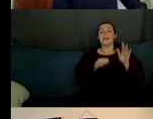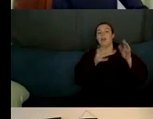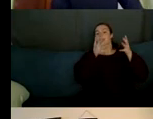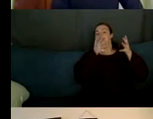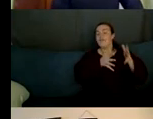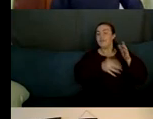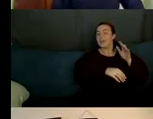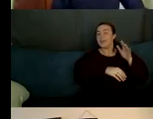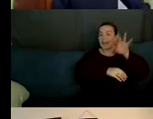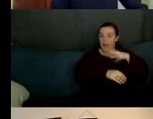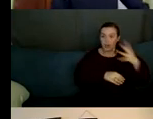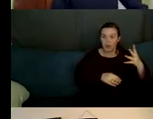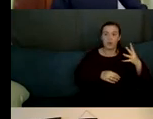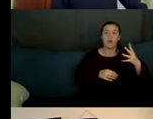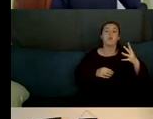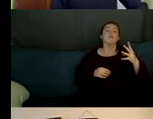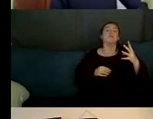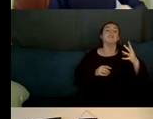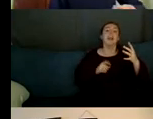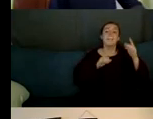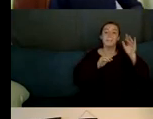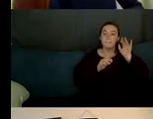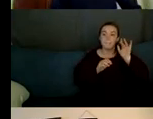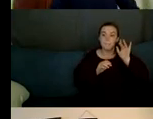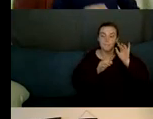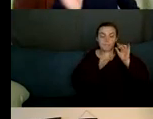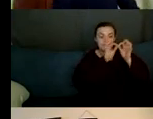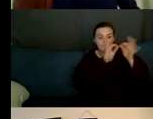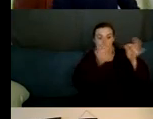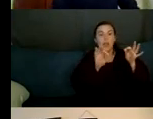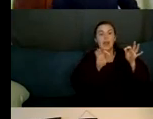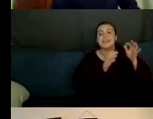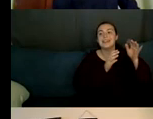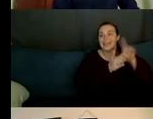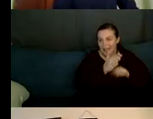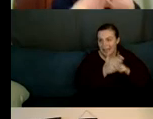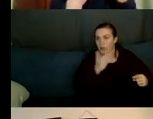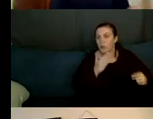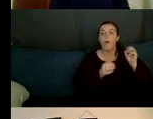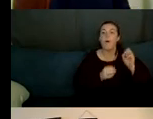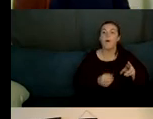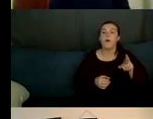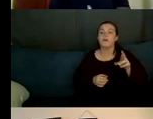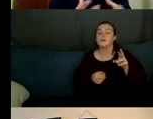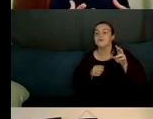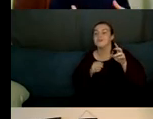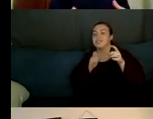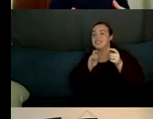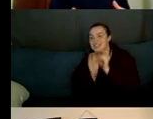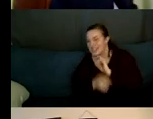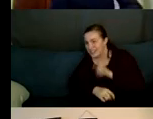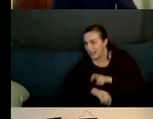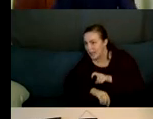rescheduled so that people can really easily reference. If they had looked before and been like, I know I have a class at 1 and then all of a sudden it's not there, you get a